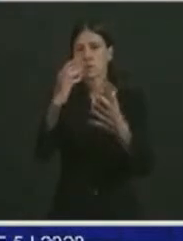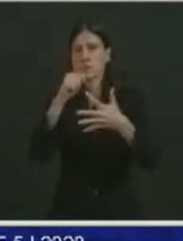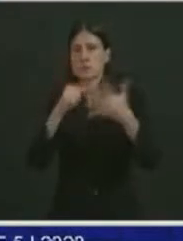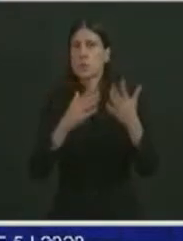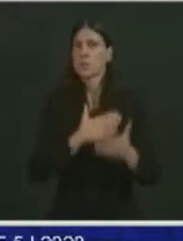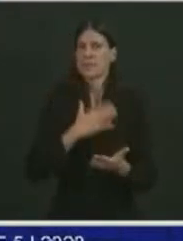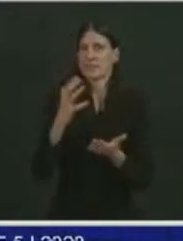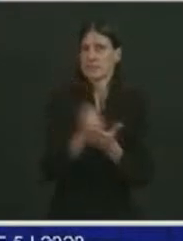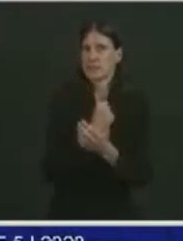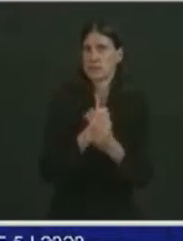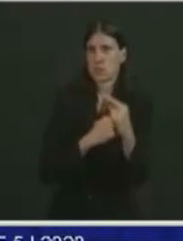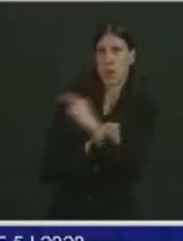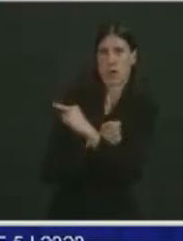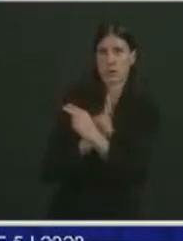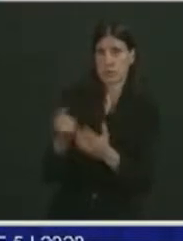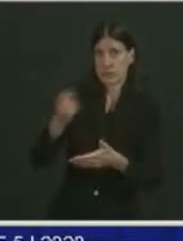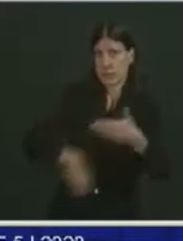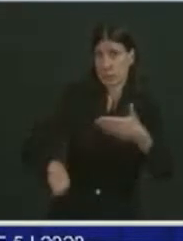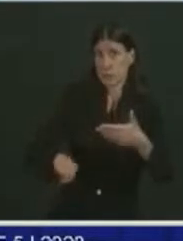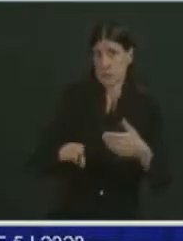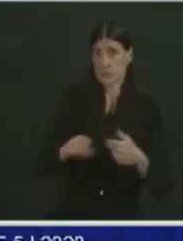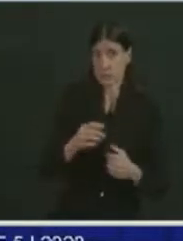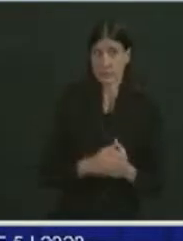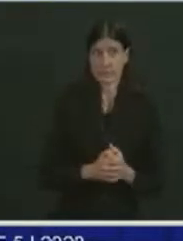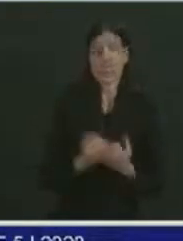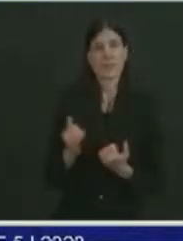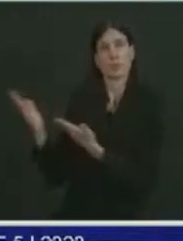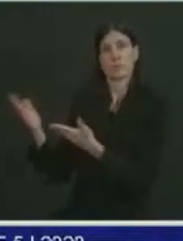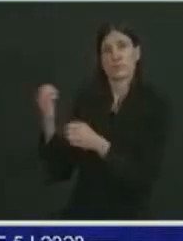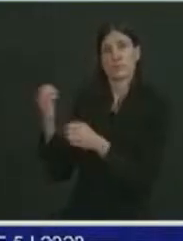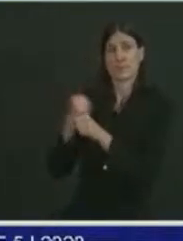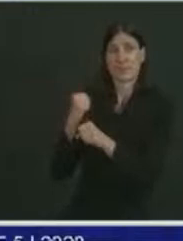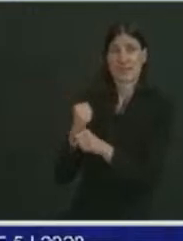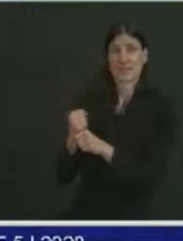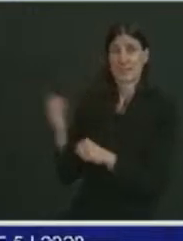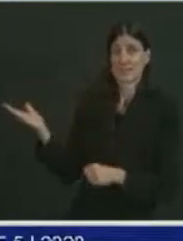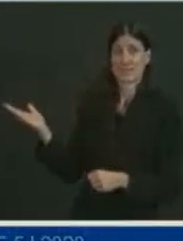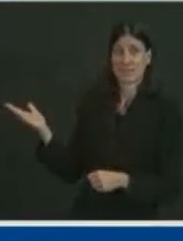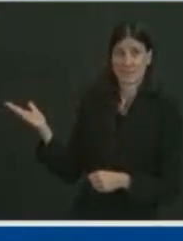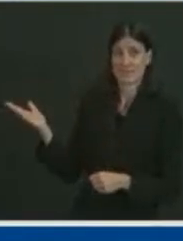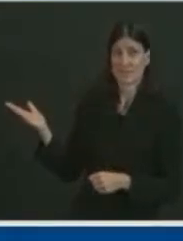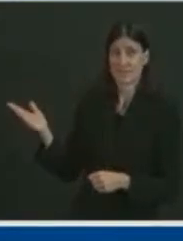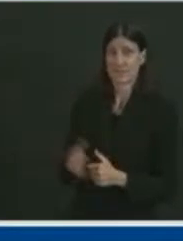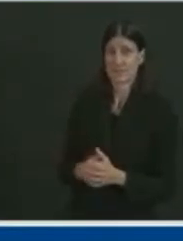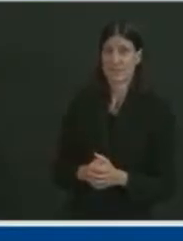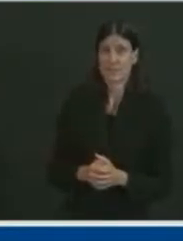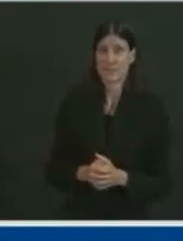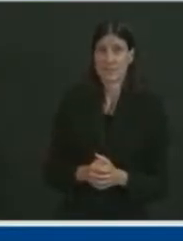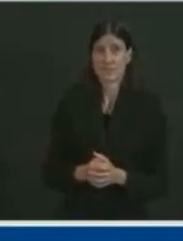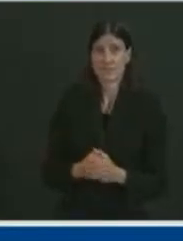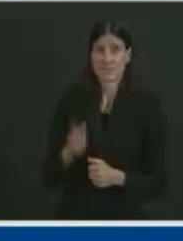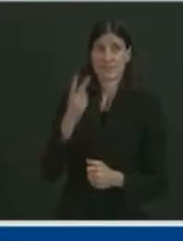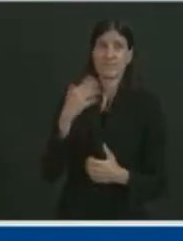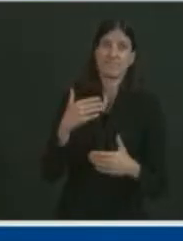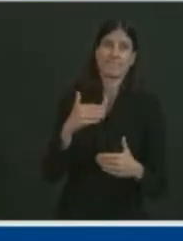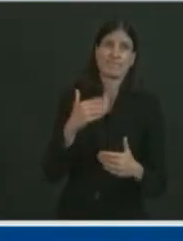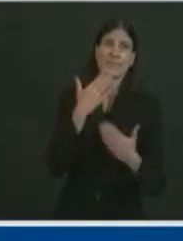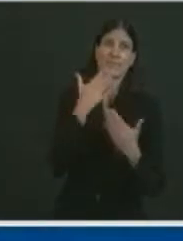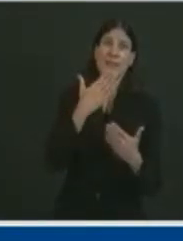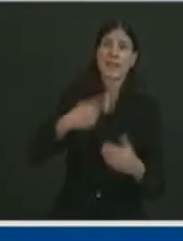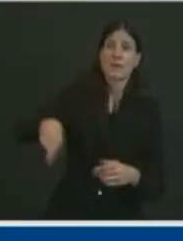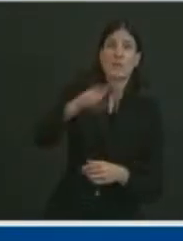we will begin, as we always do, with a picture of the data. I want to take a second to thank my data